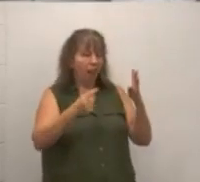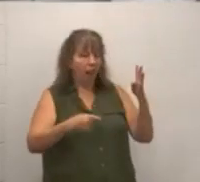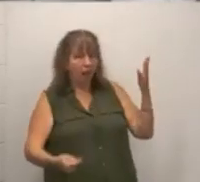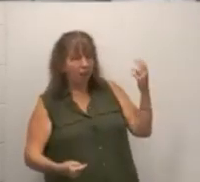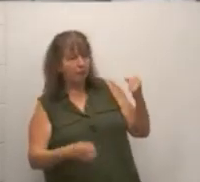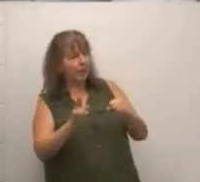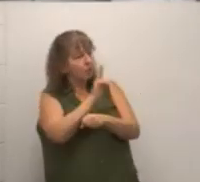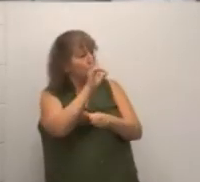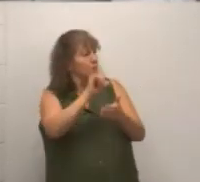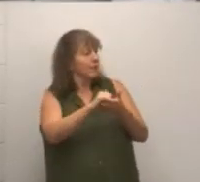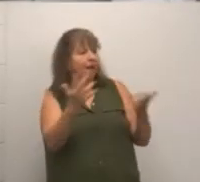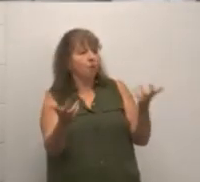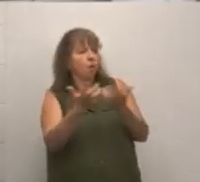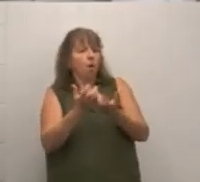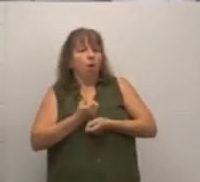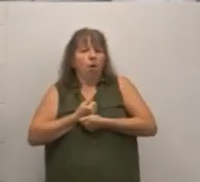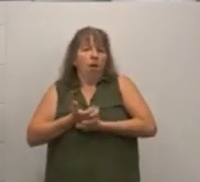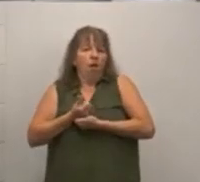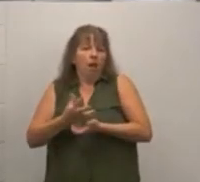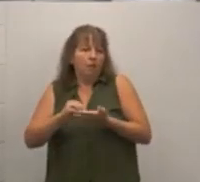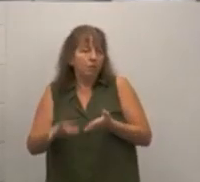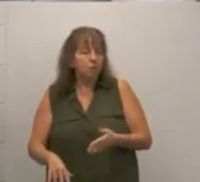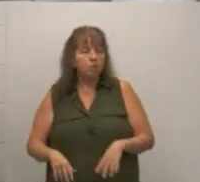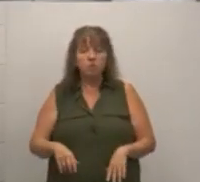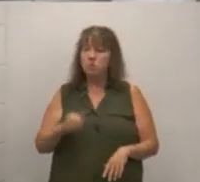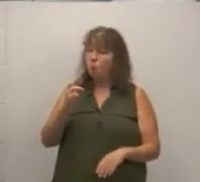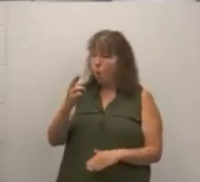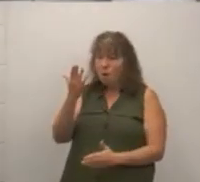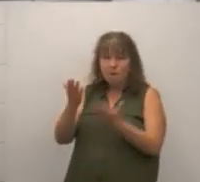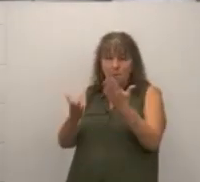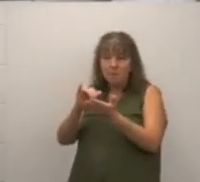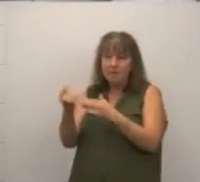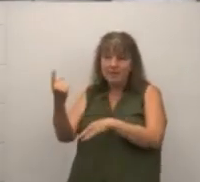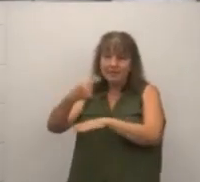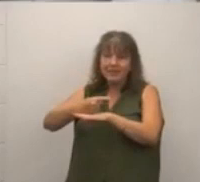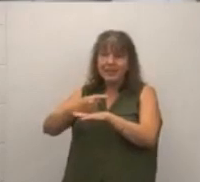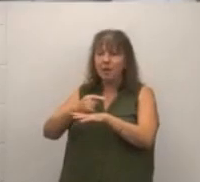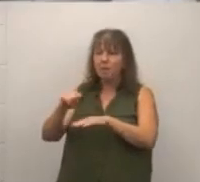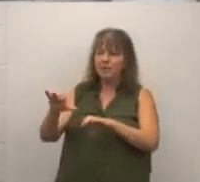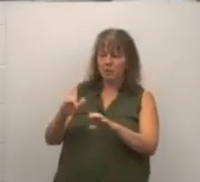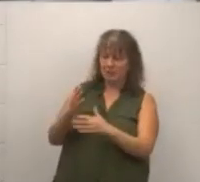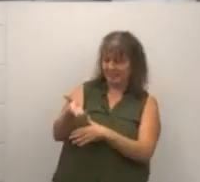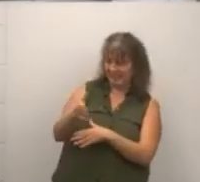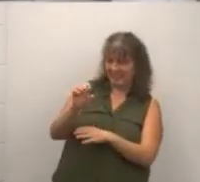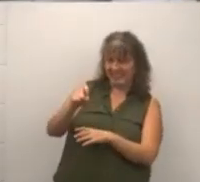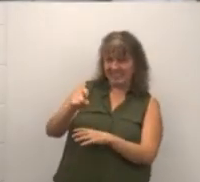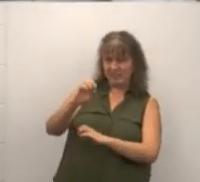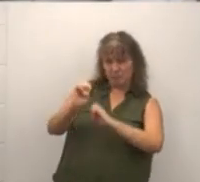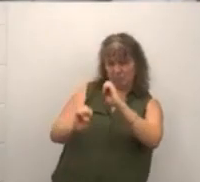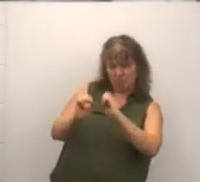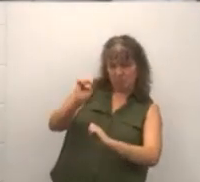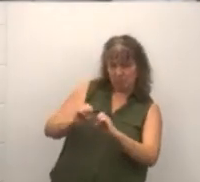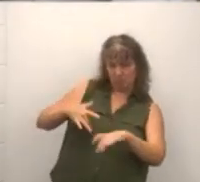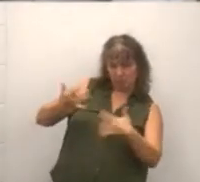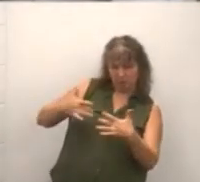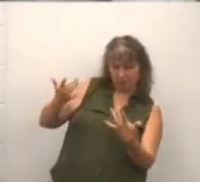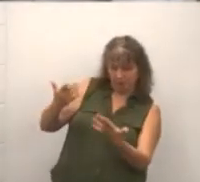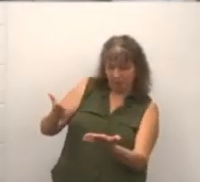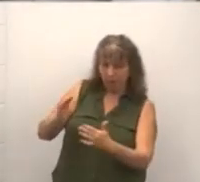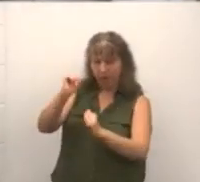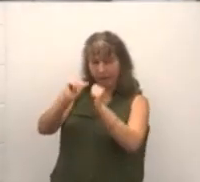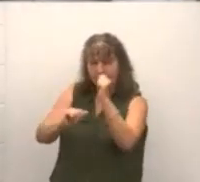some assessment because it's an assessment that can be given independently and in a secure way. And rather than use